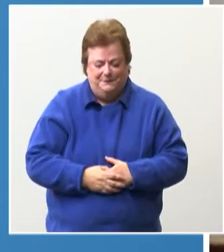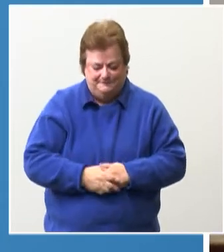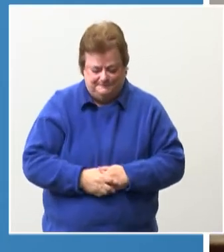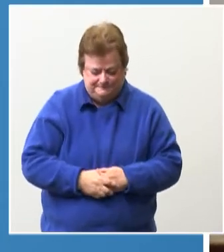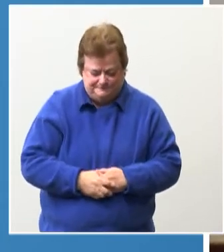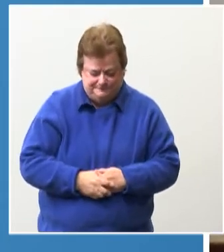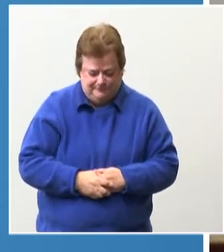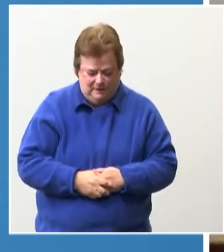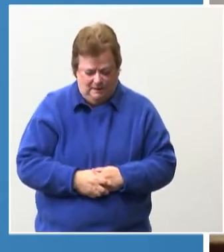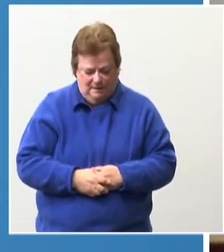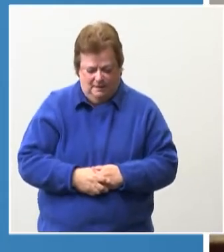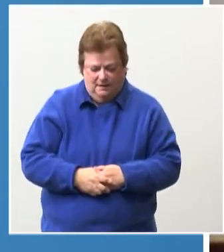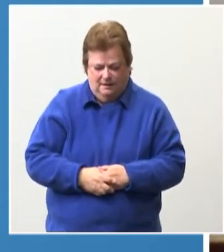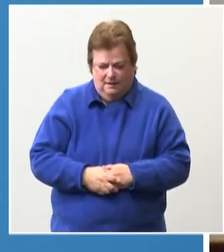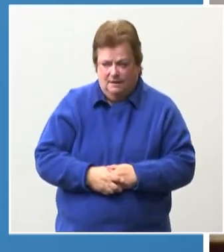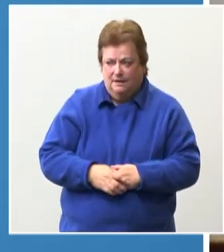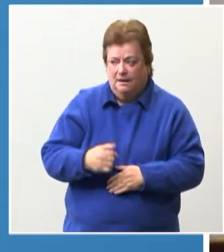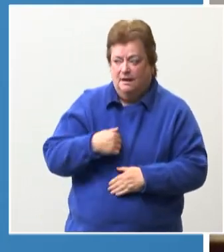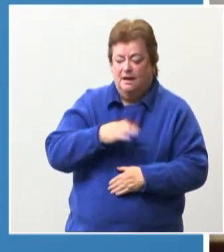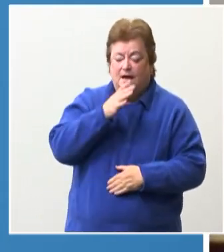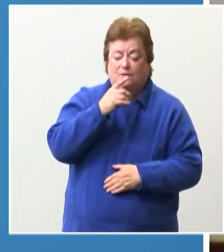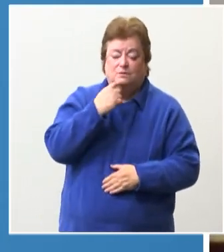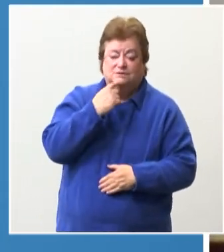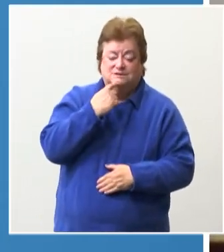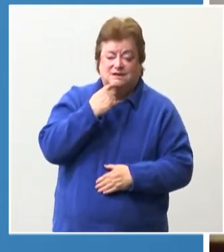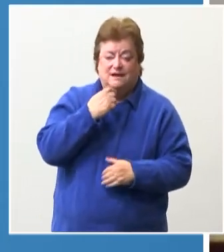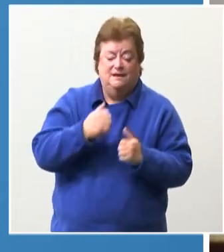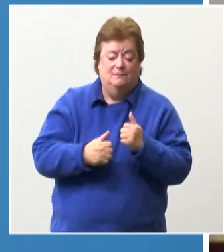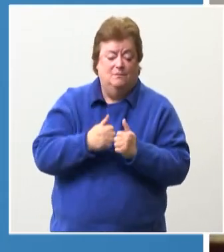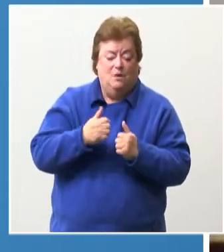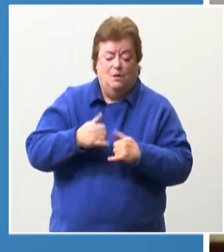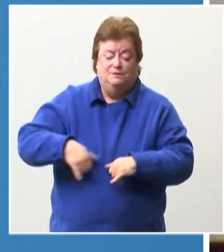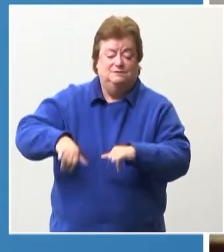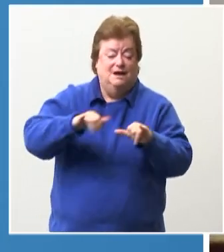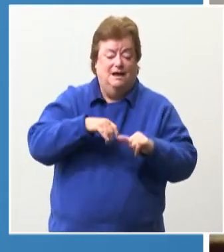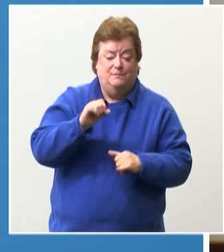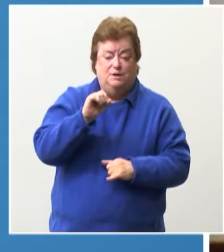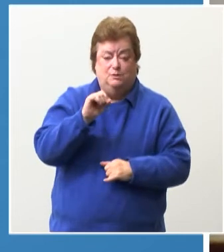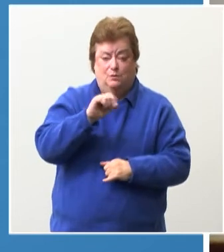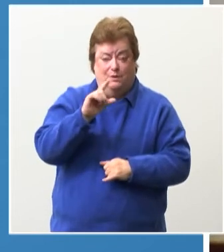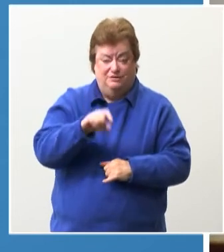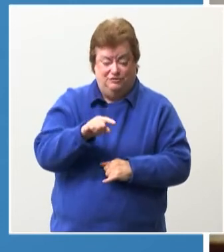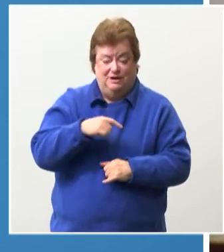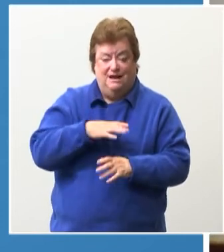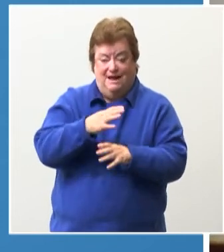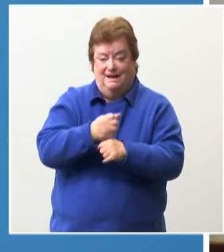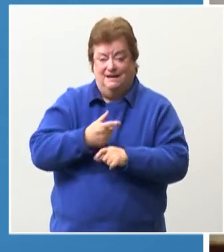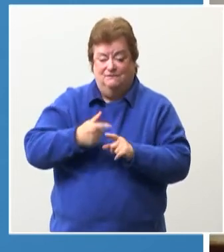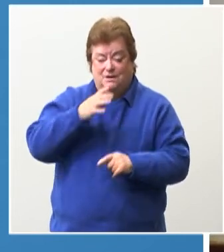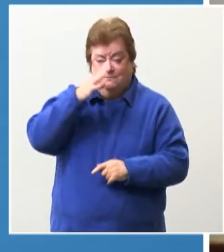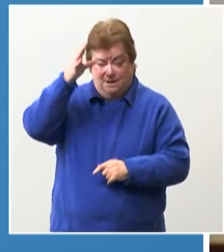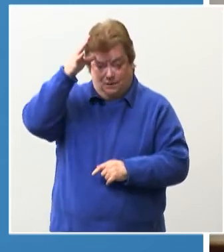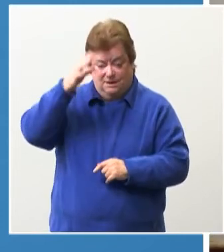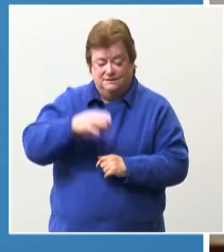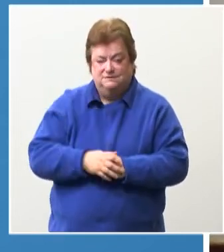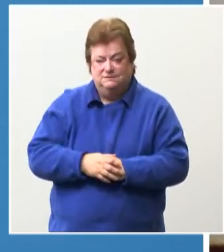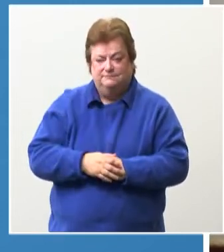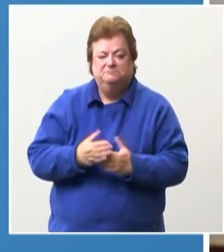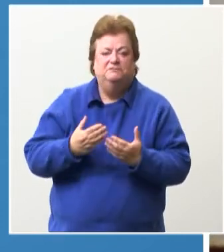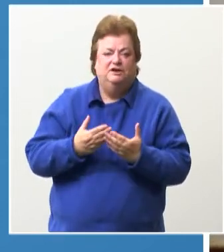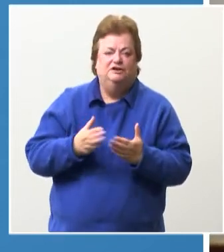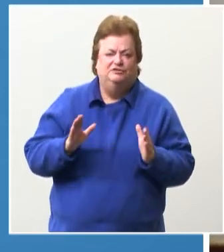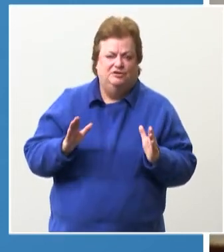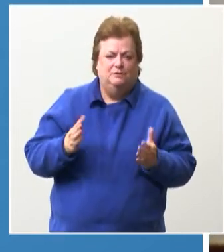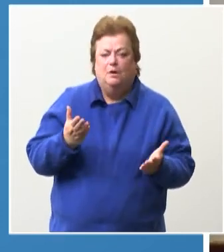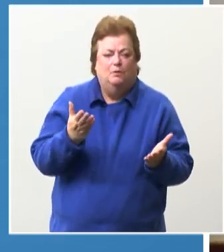So I would say by far the most common question that I get from parents is just general. So